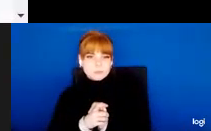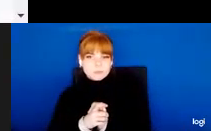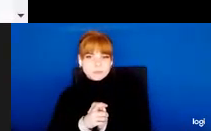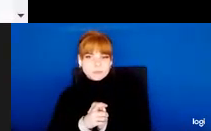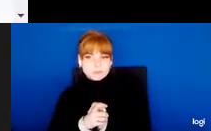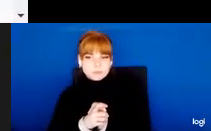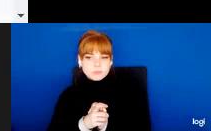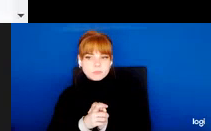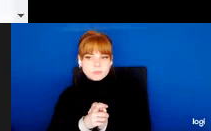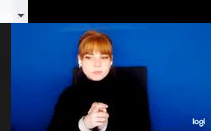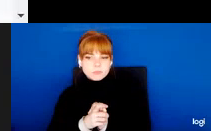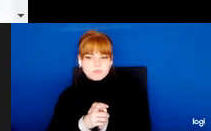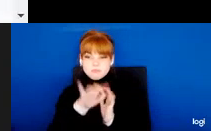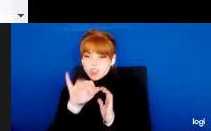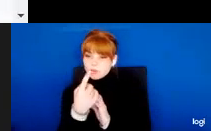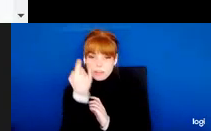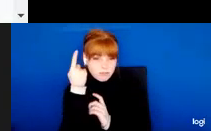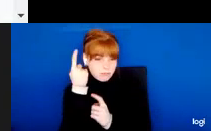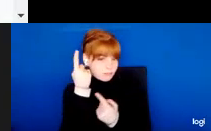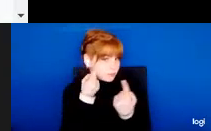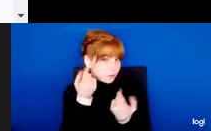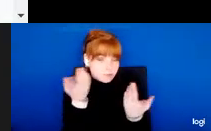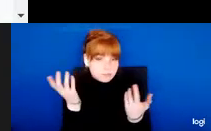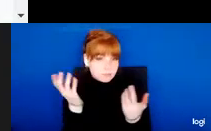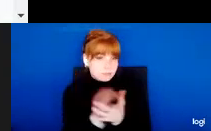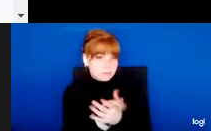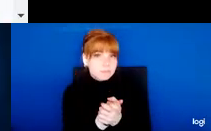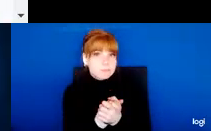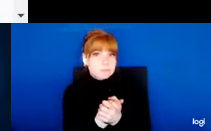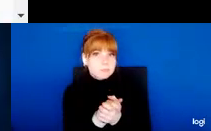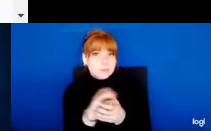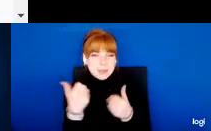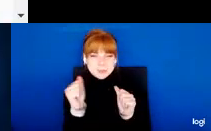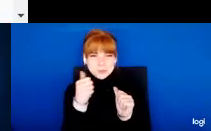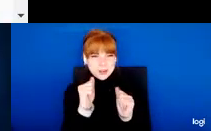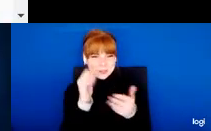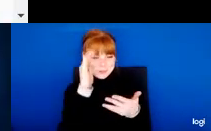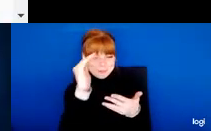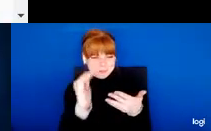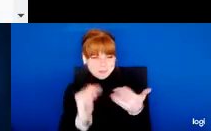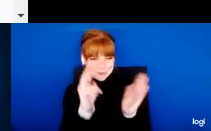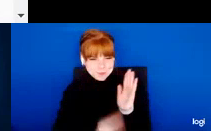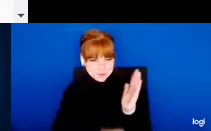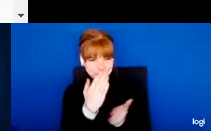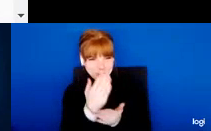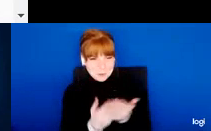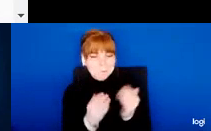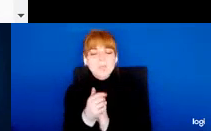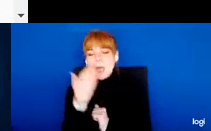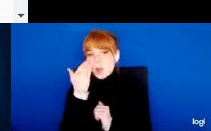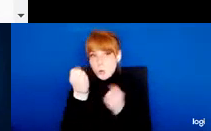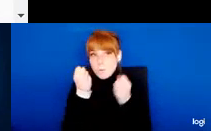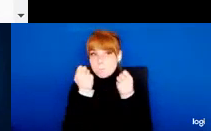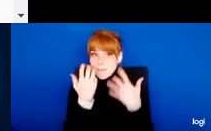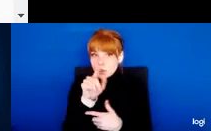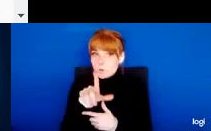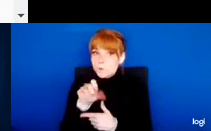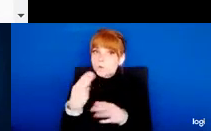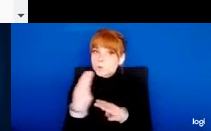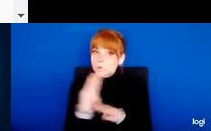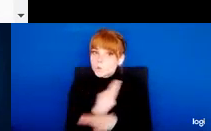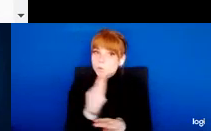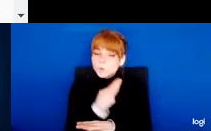Yeah, that's at least one thought there. I'm just trying to go through some of the other. Another is that a lot of these tools use a lot of icons, really